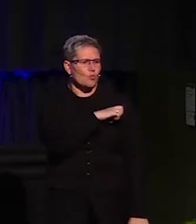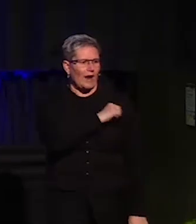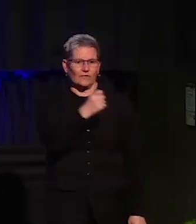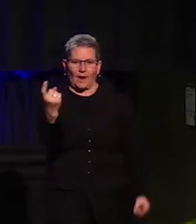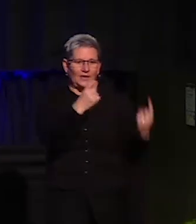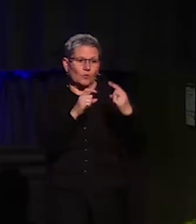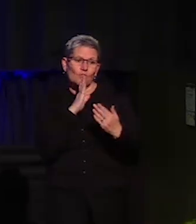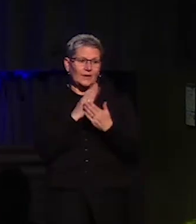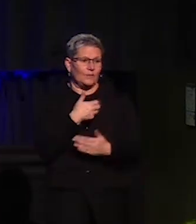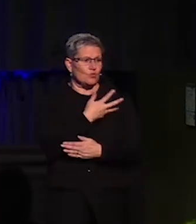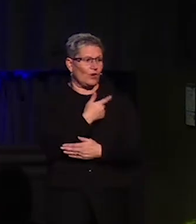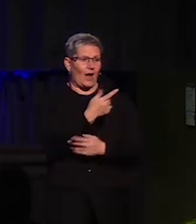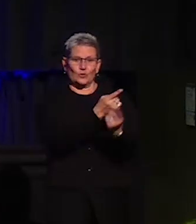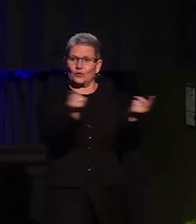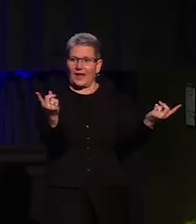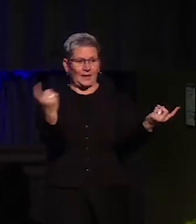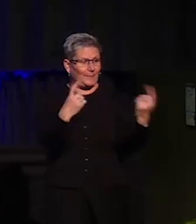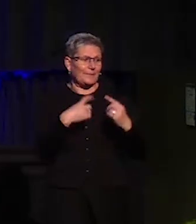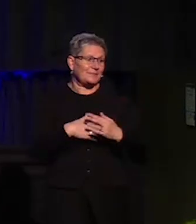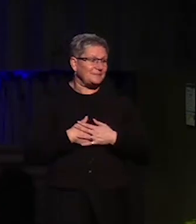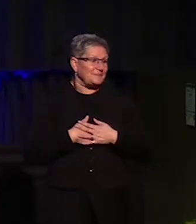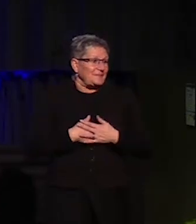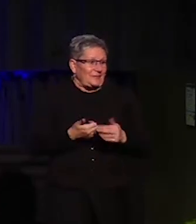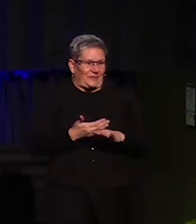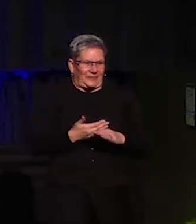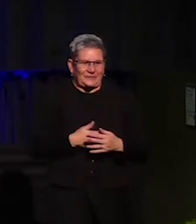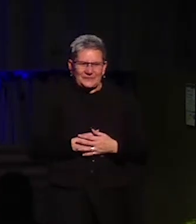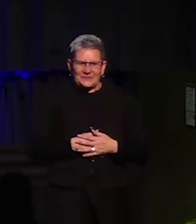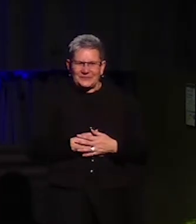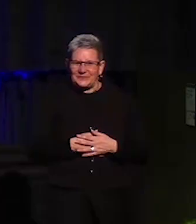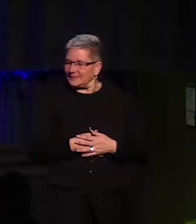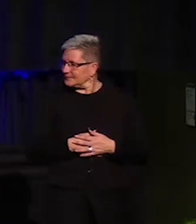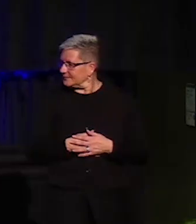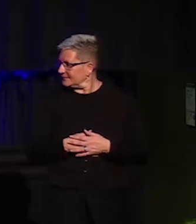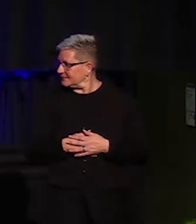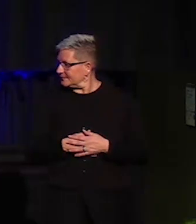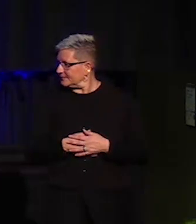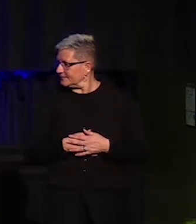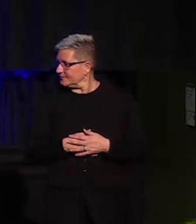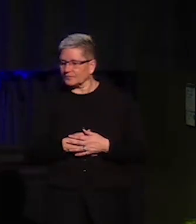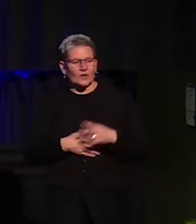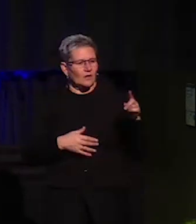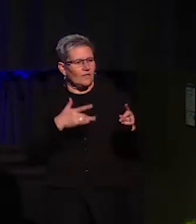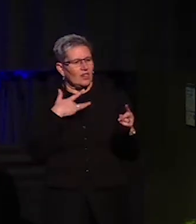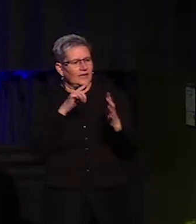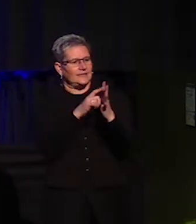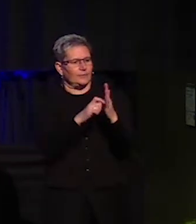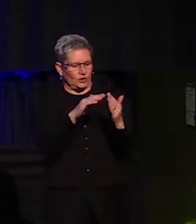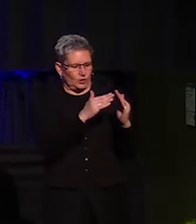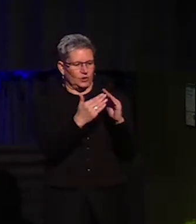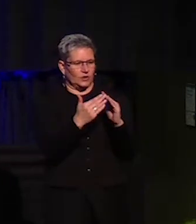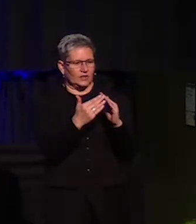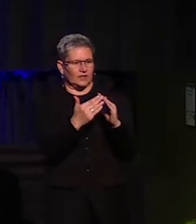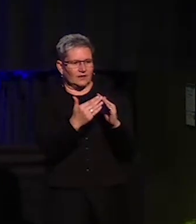really proud of you. So good job. And I say that because I actually think the disability community has got a